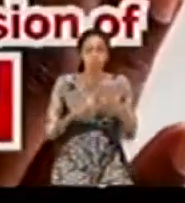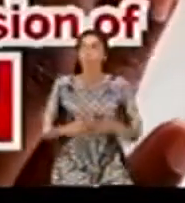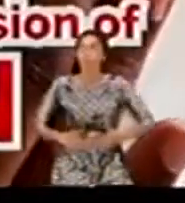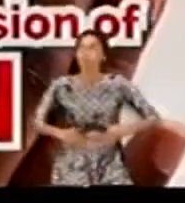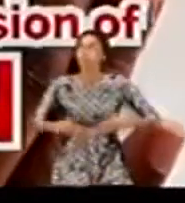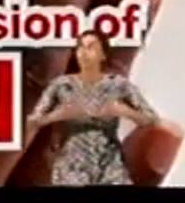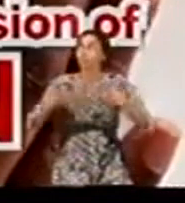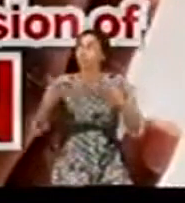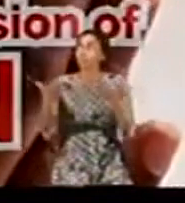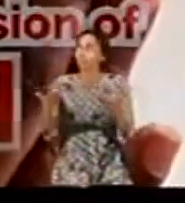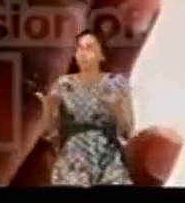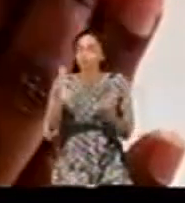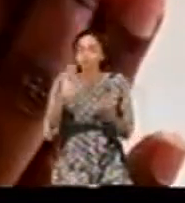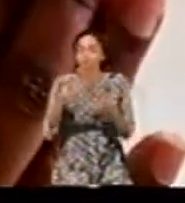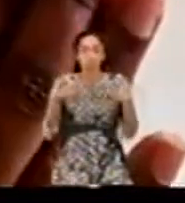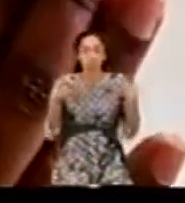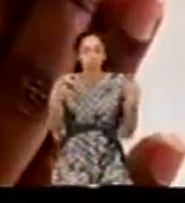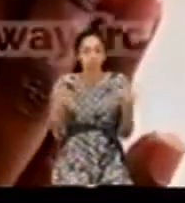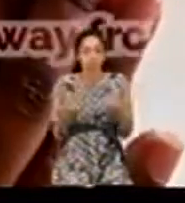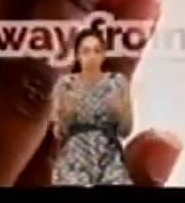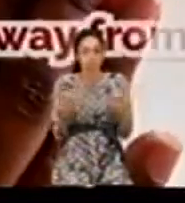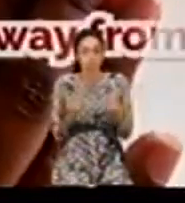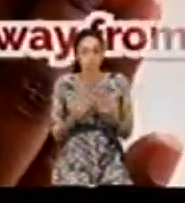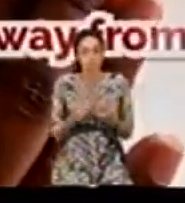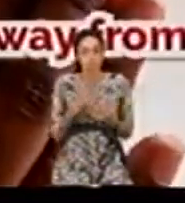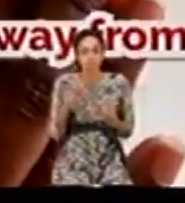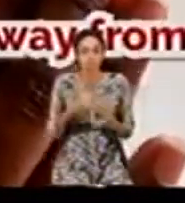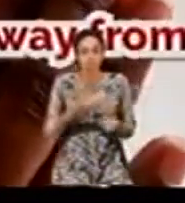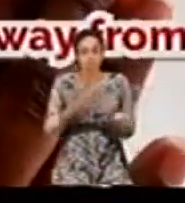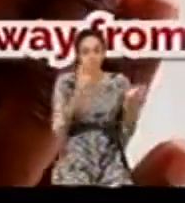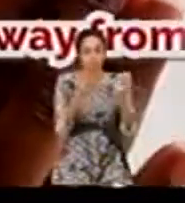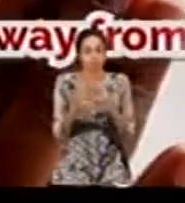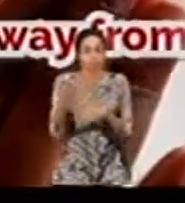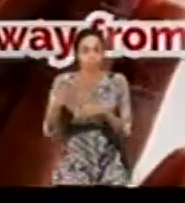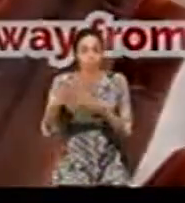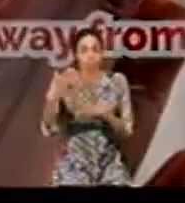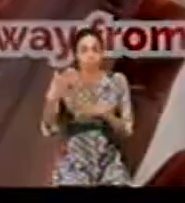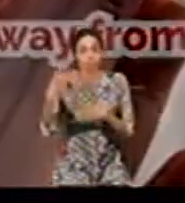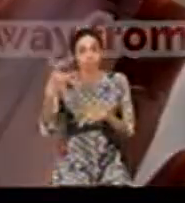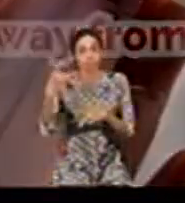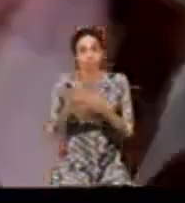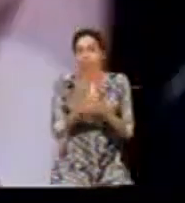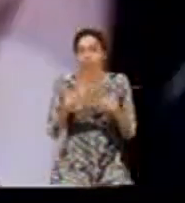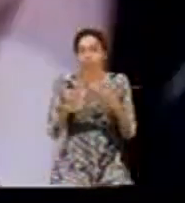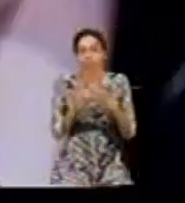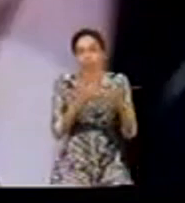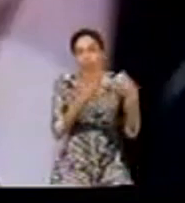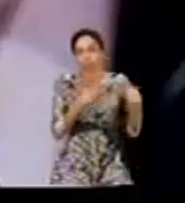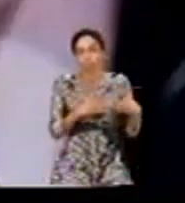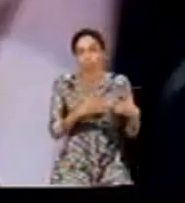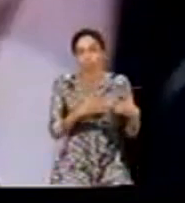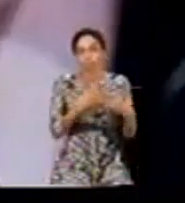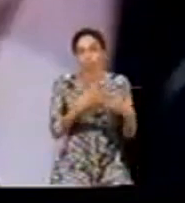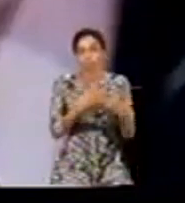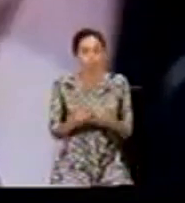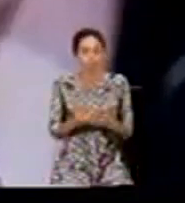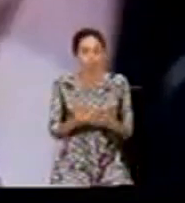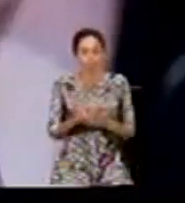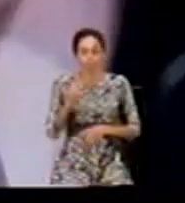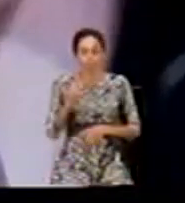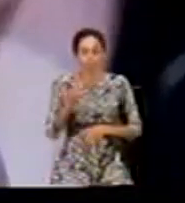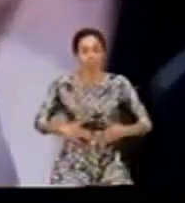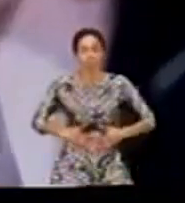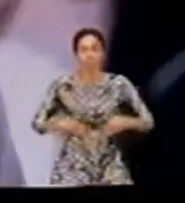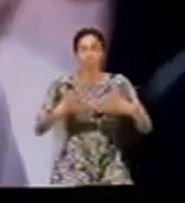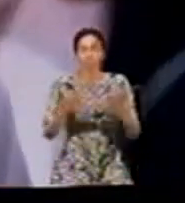confession. Confession of the sin and totally turning away with all your heart. Now, mere confession